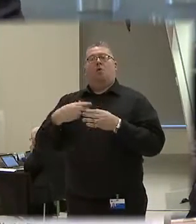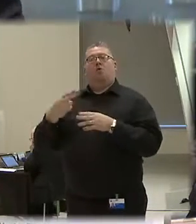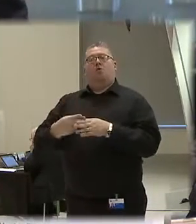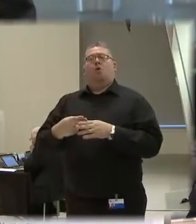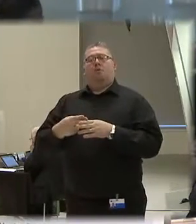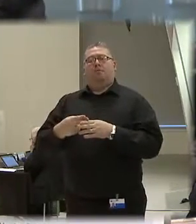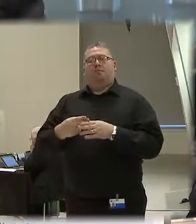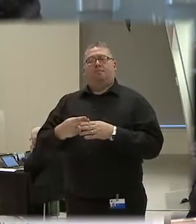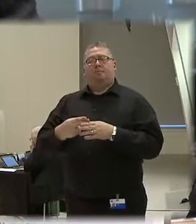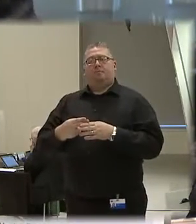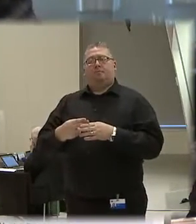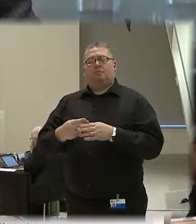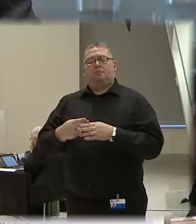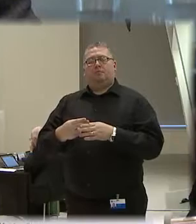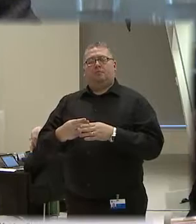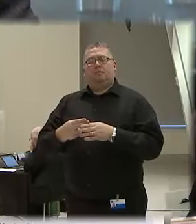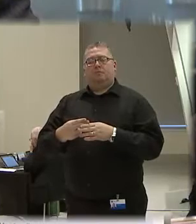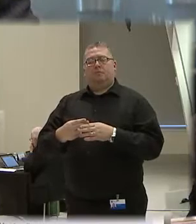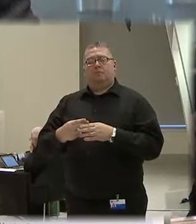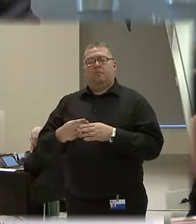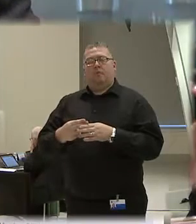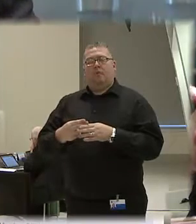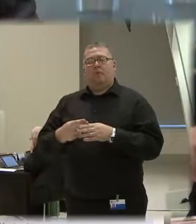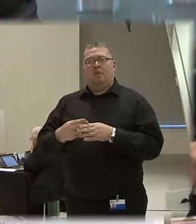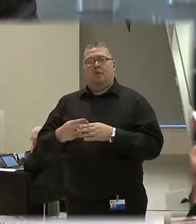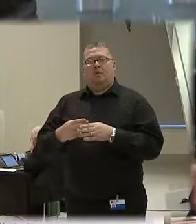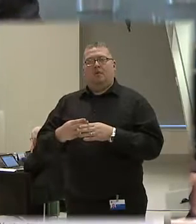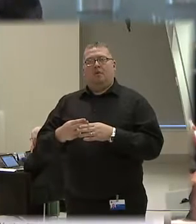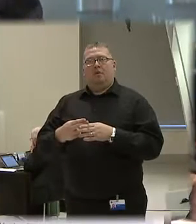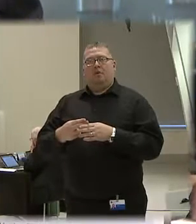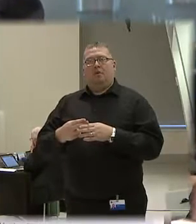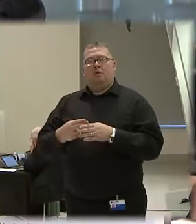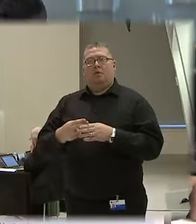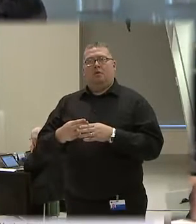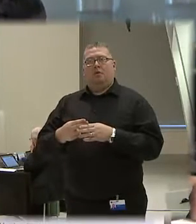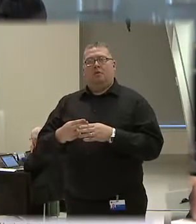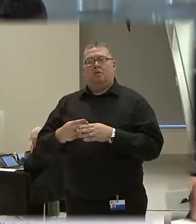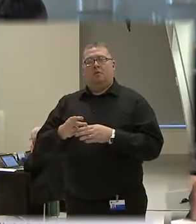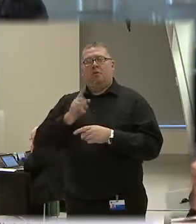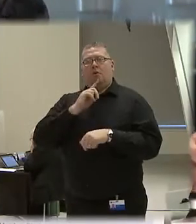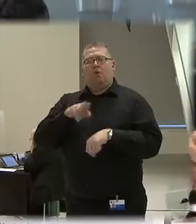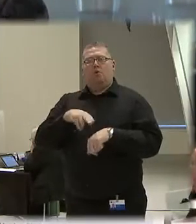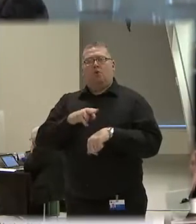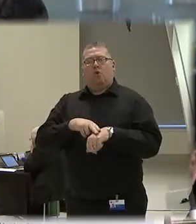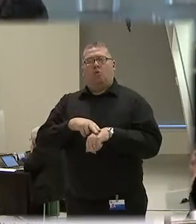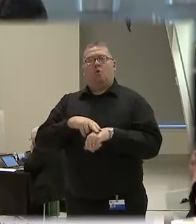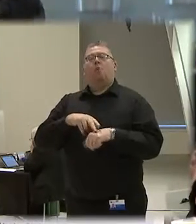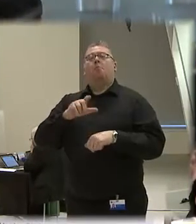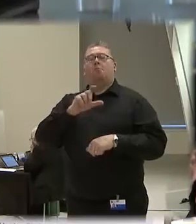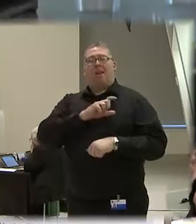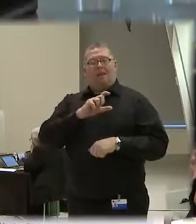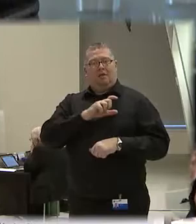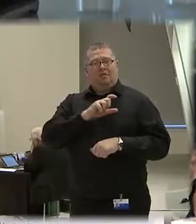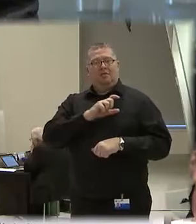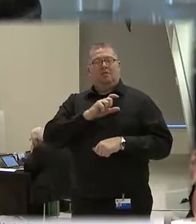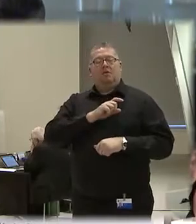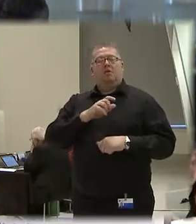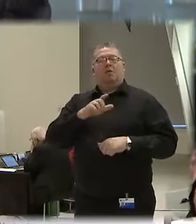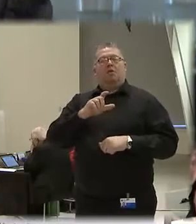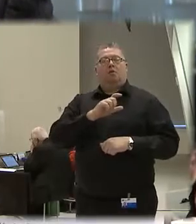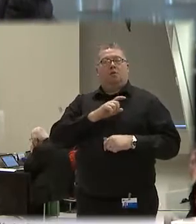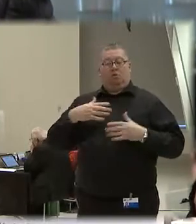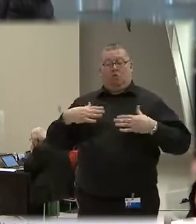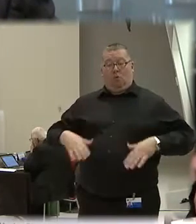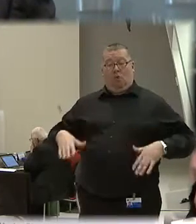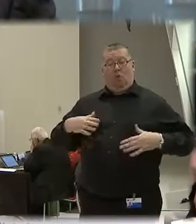which the police executives in the audience know what I'm talking about. It's the normal police officer uniform. We did not come out